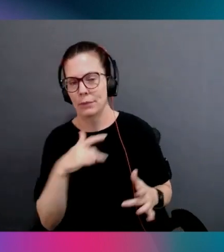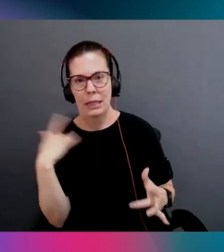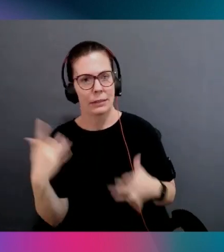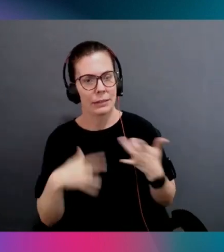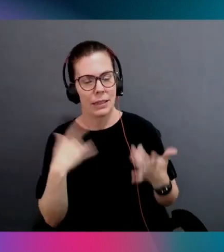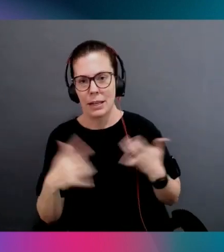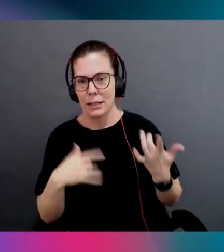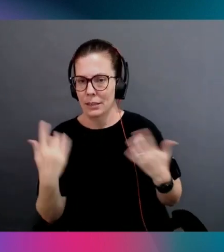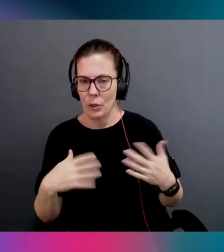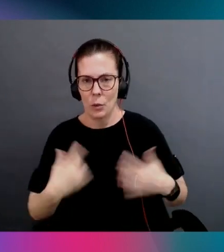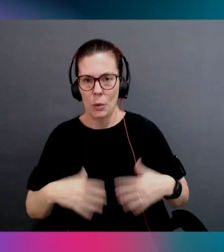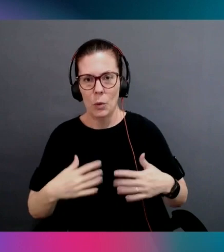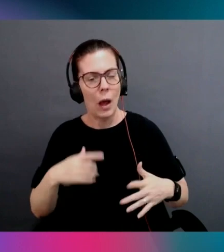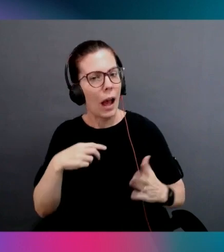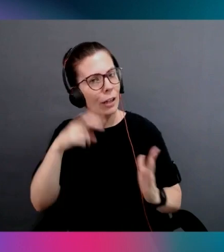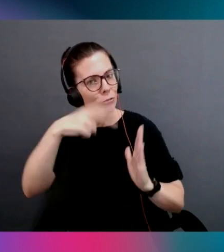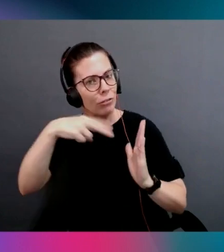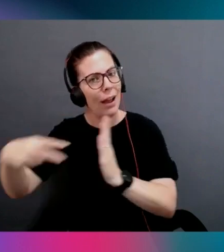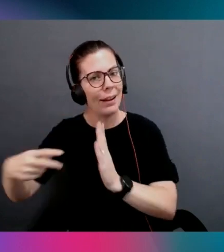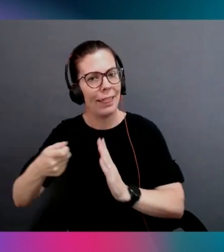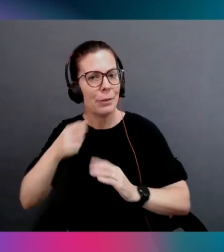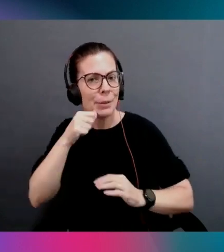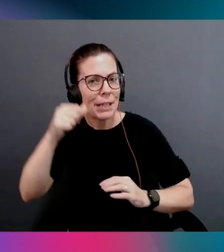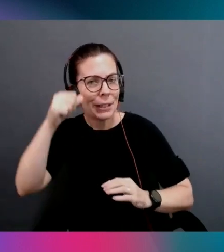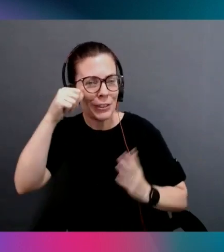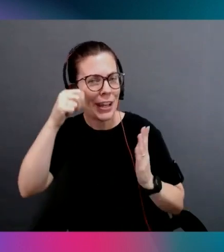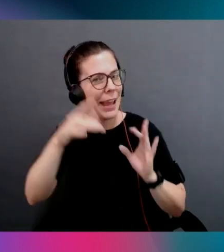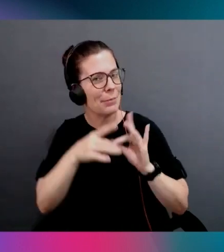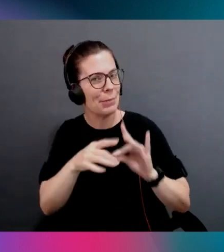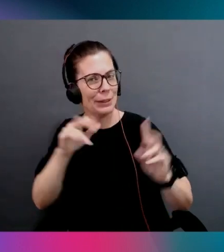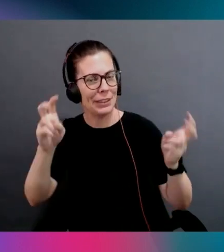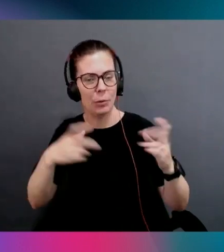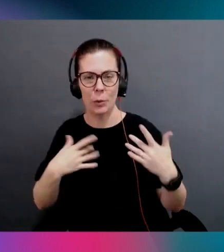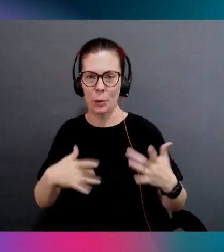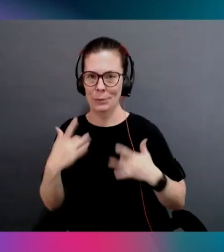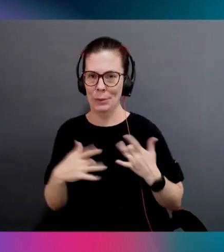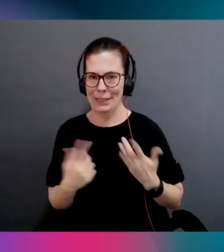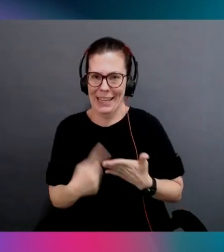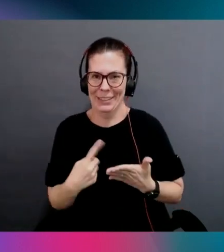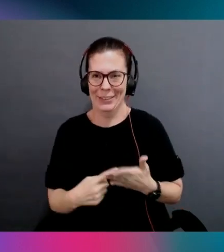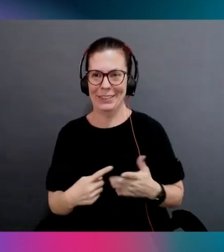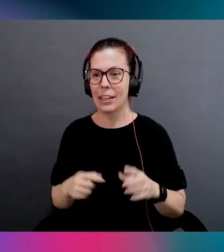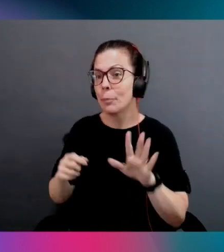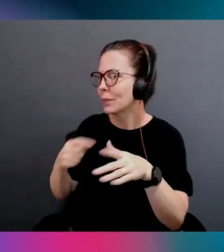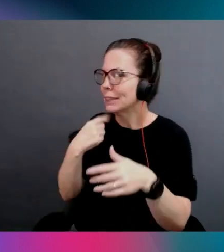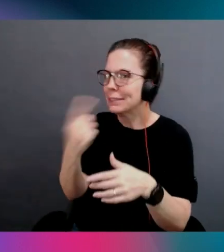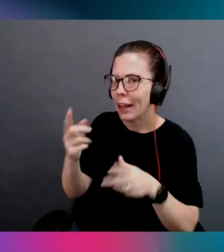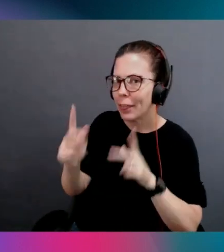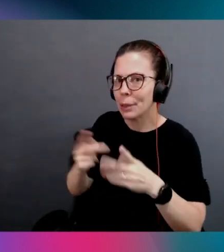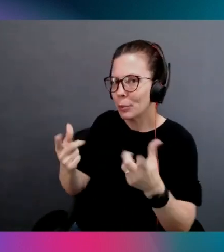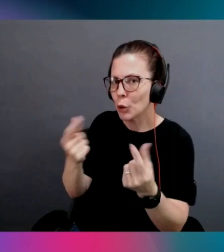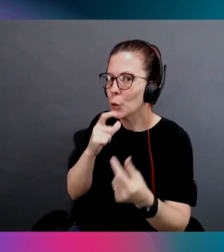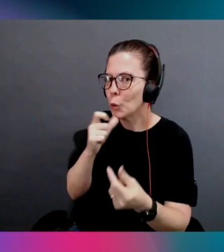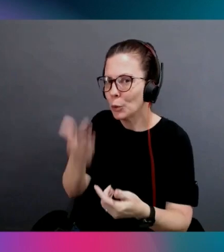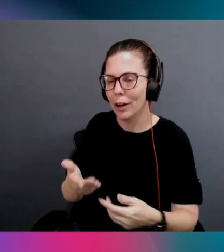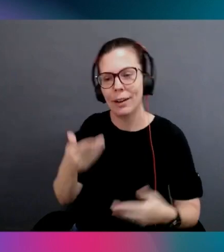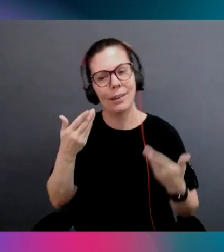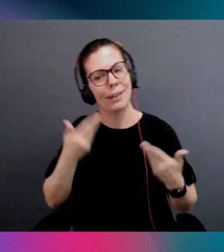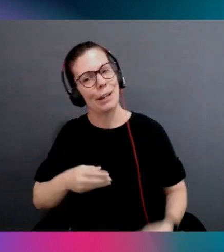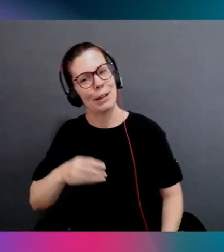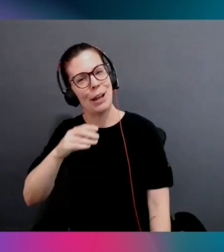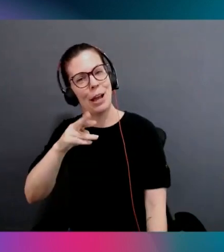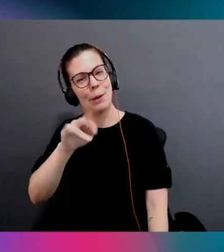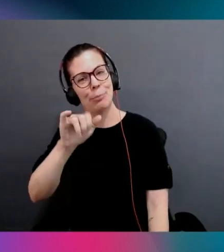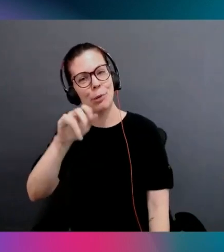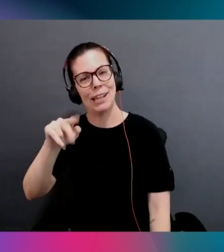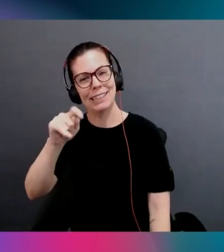about this. I had a chance to read up on it a little bit yesterday, and yeah, I'm super excited to talk about it. Tell the people who you are, too. My name is Brian Terry. I'm a senior developer advocate on the